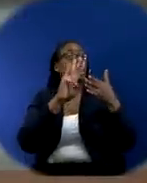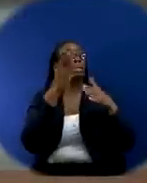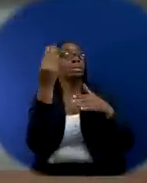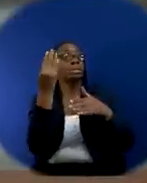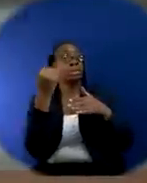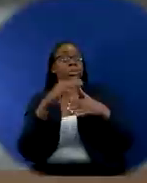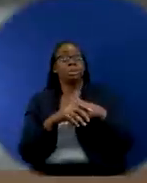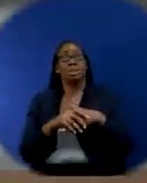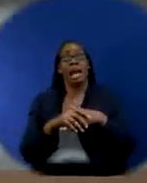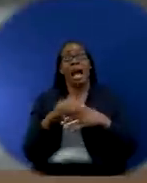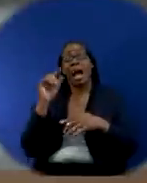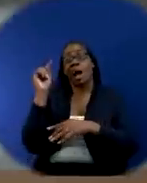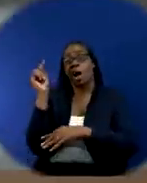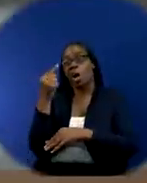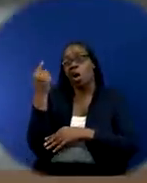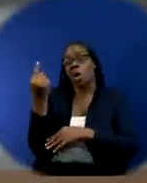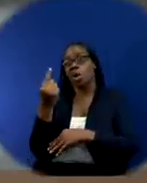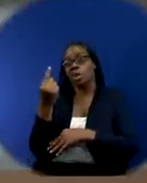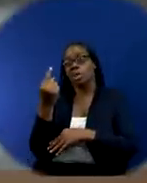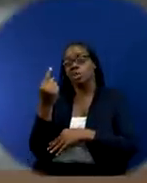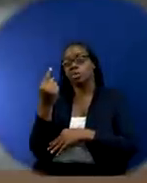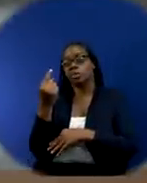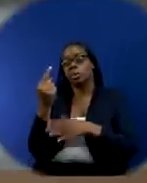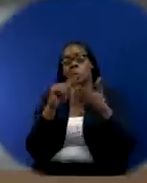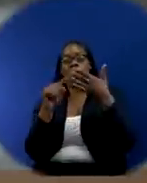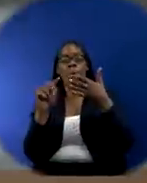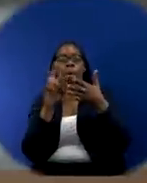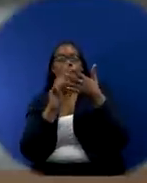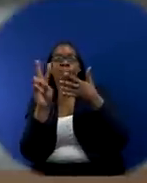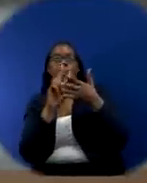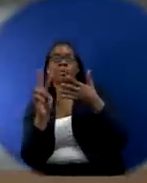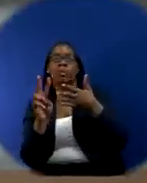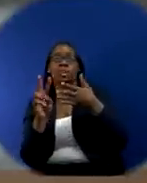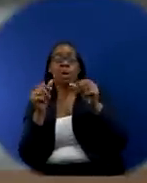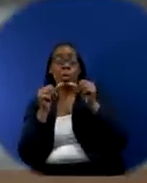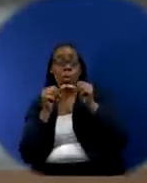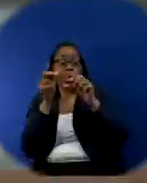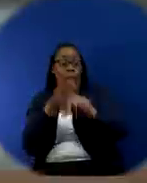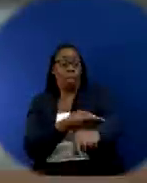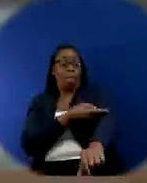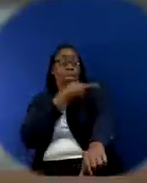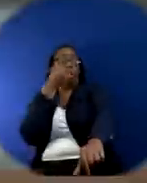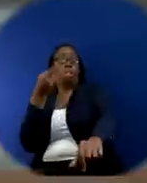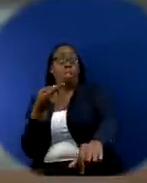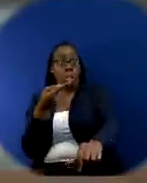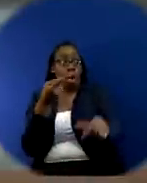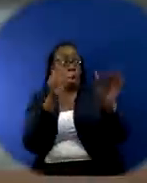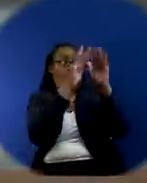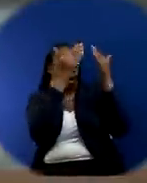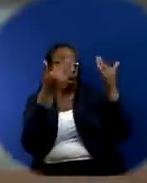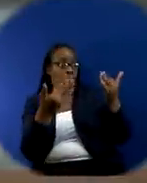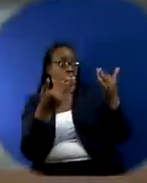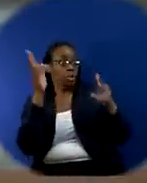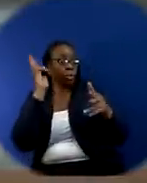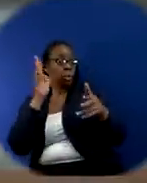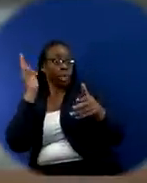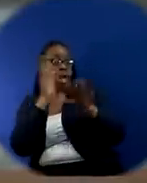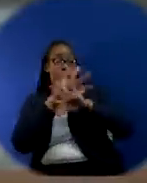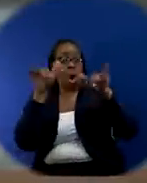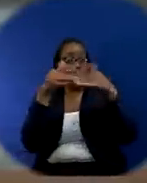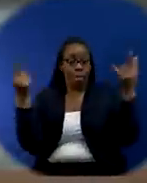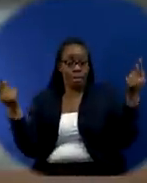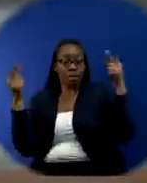I usually only read a few words or one verse or so. I want to read an extended passage today because I want you to hear all that's